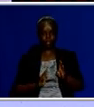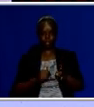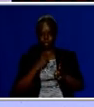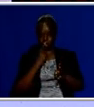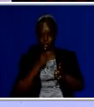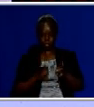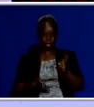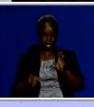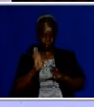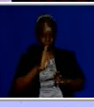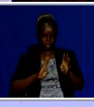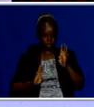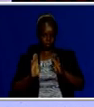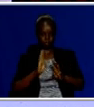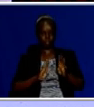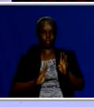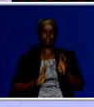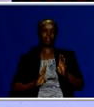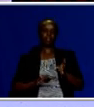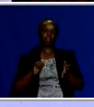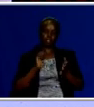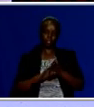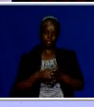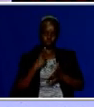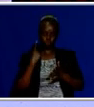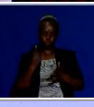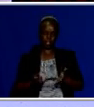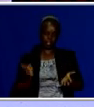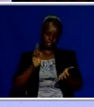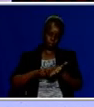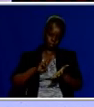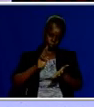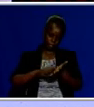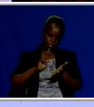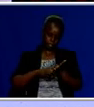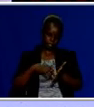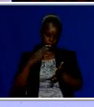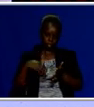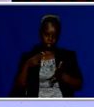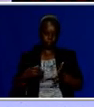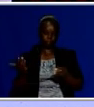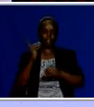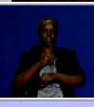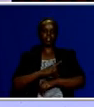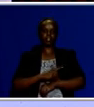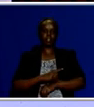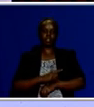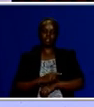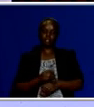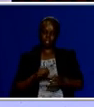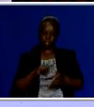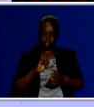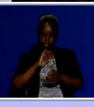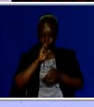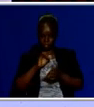is a behavior that somebody repeats every day. Or we can say it is